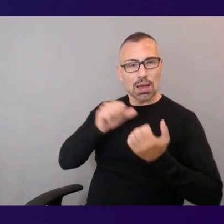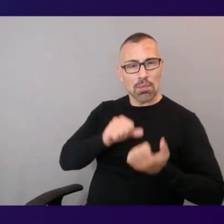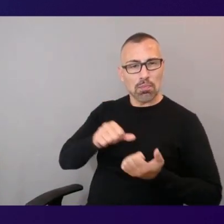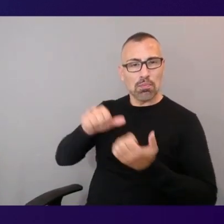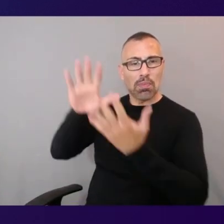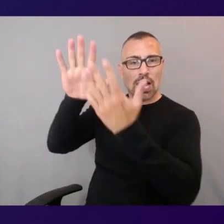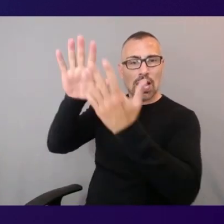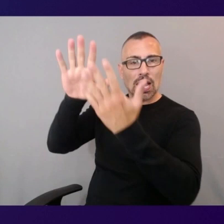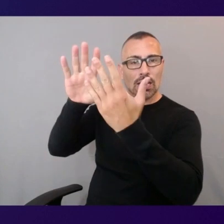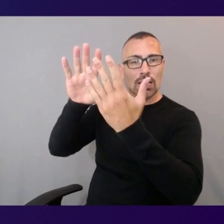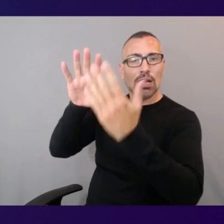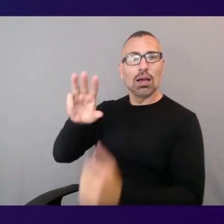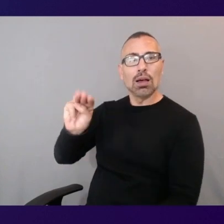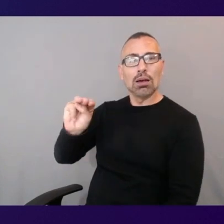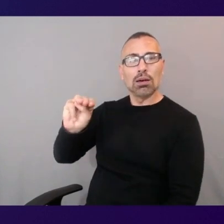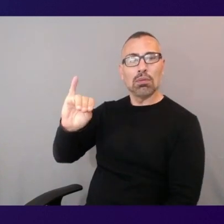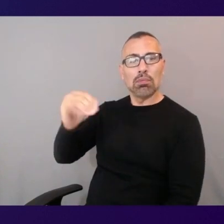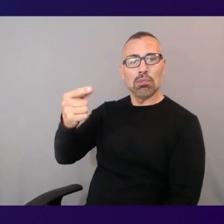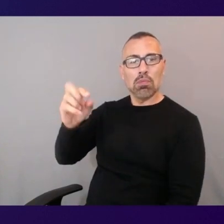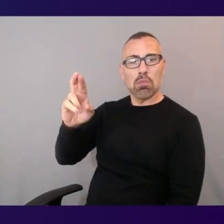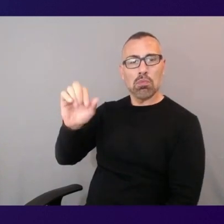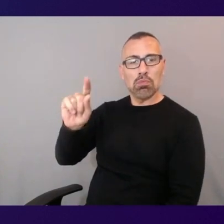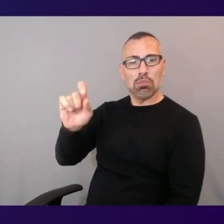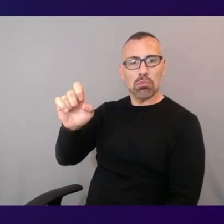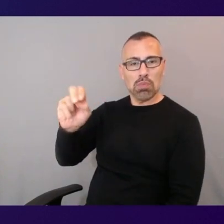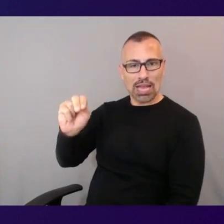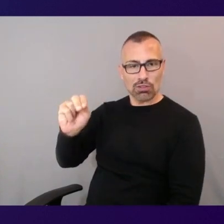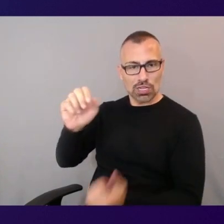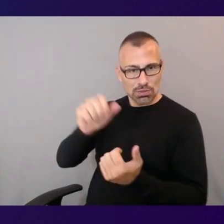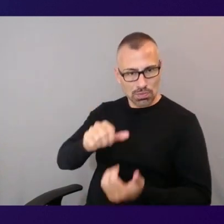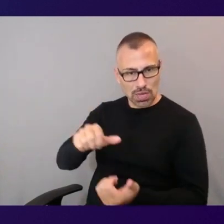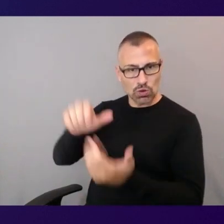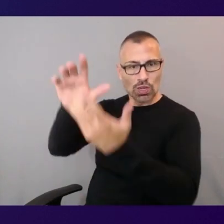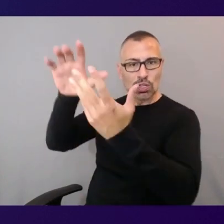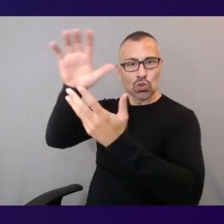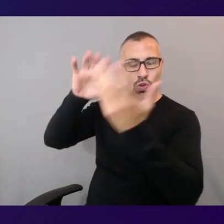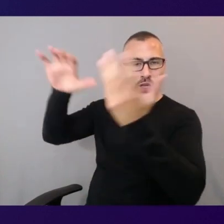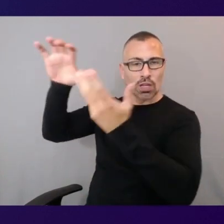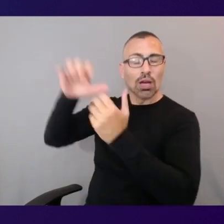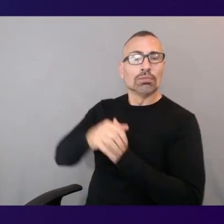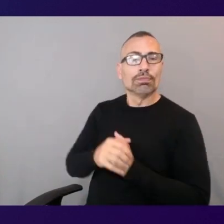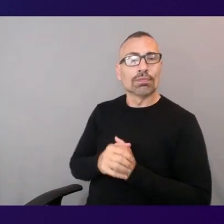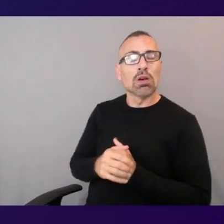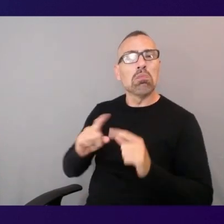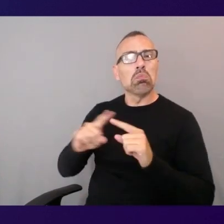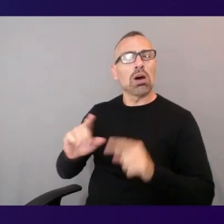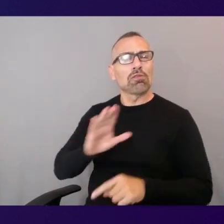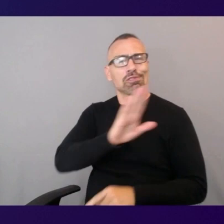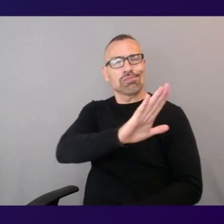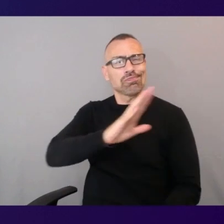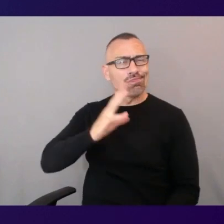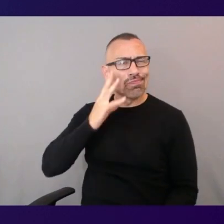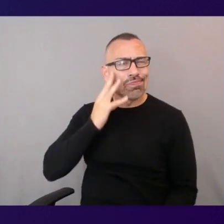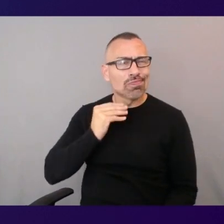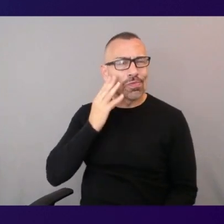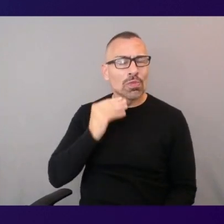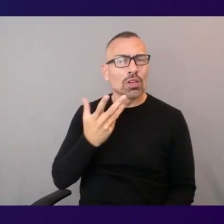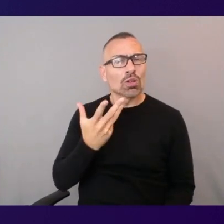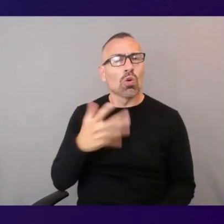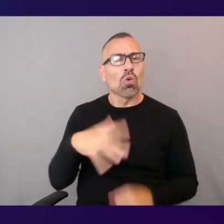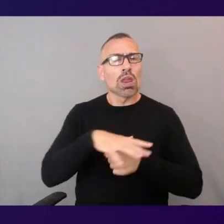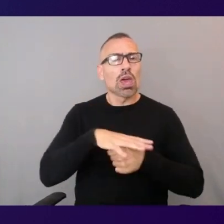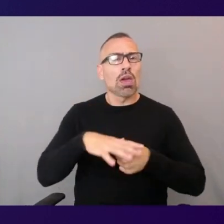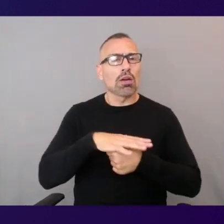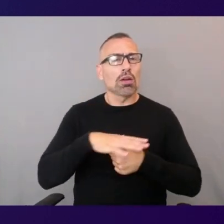know we'll probably get more into it in other segments as well. But from your experience, what are the areas that I should